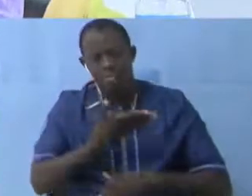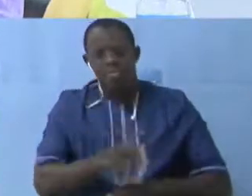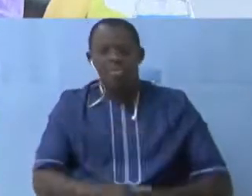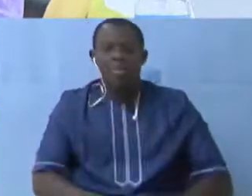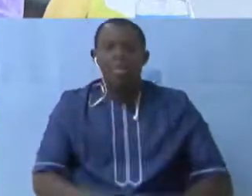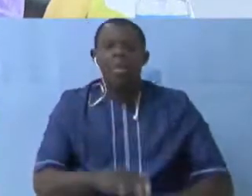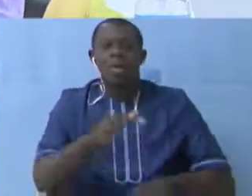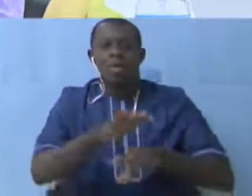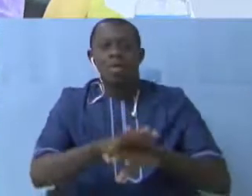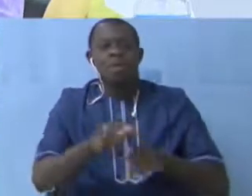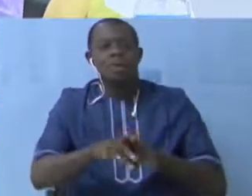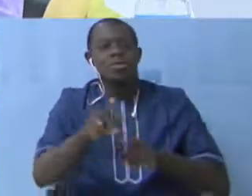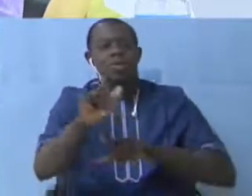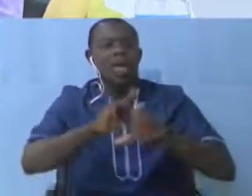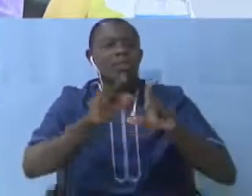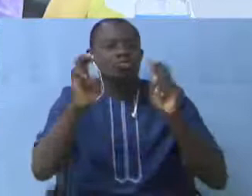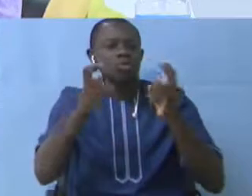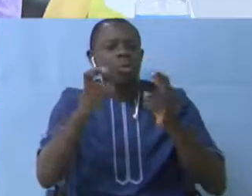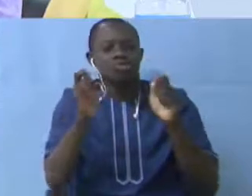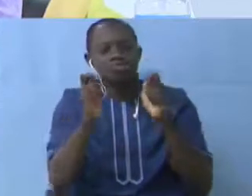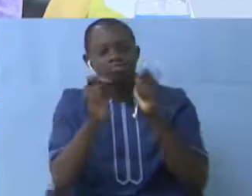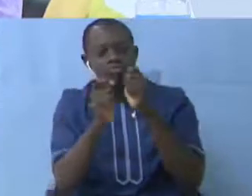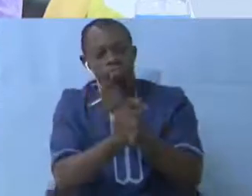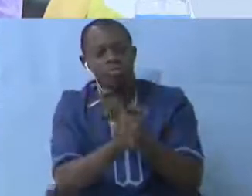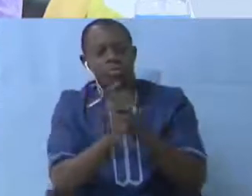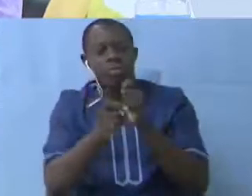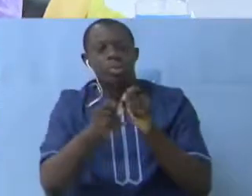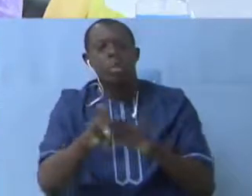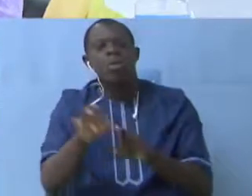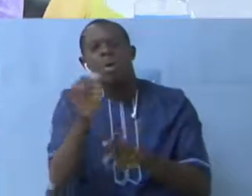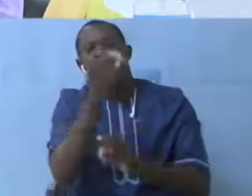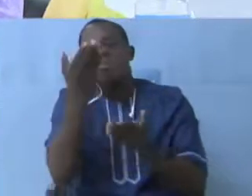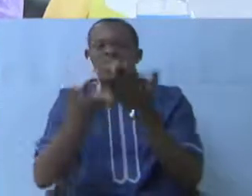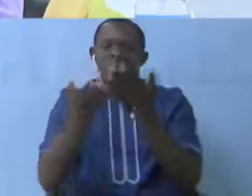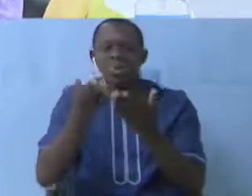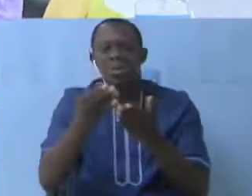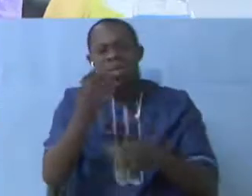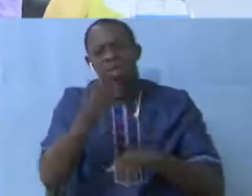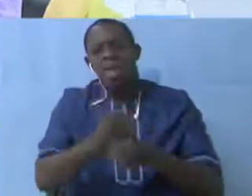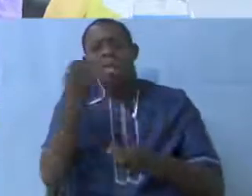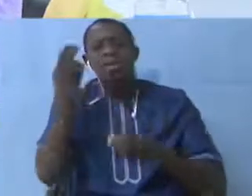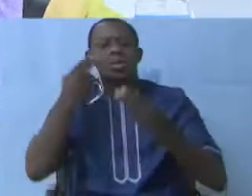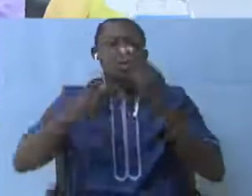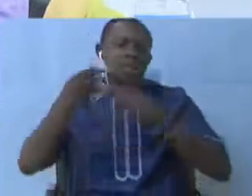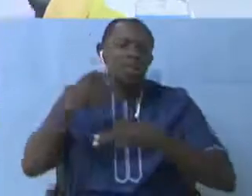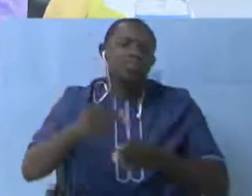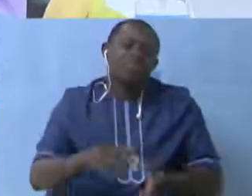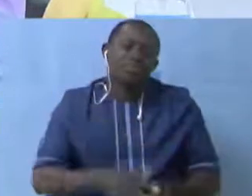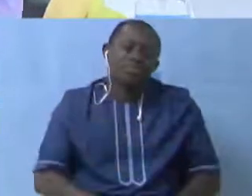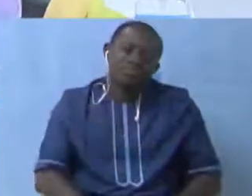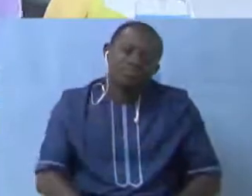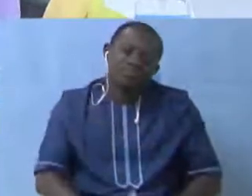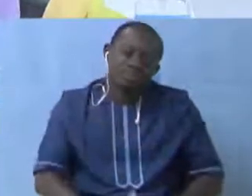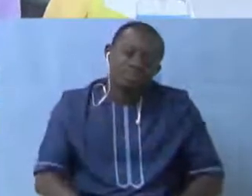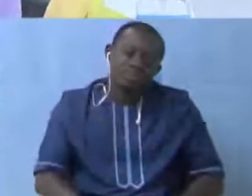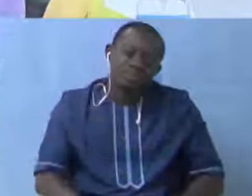headlines changed quickly, and now the rest, I guess, is history. And